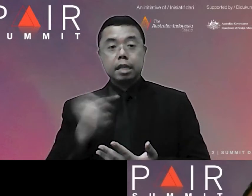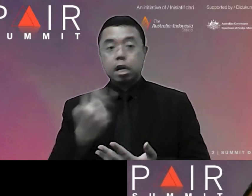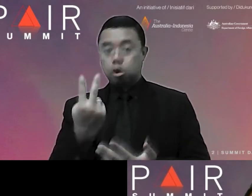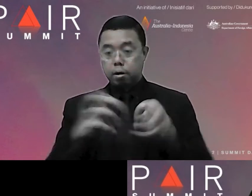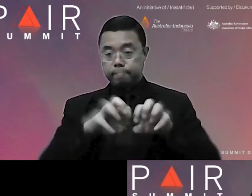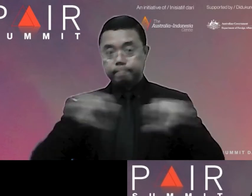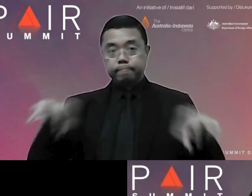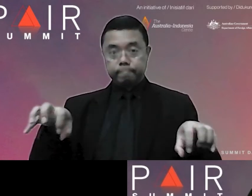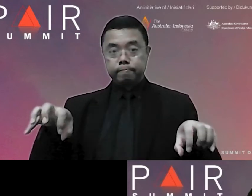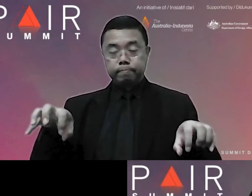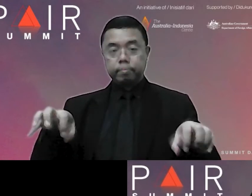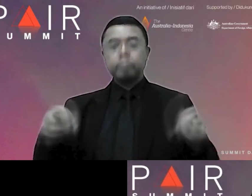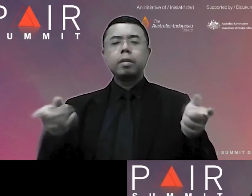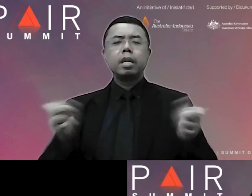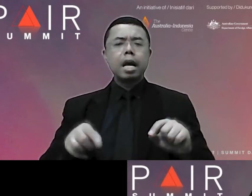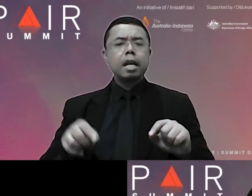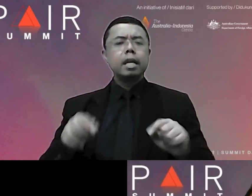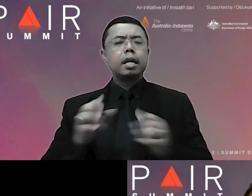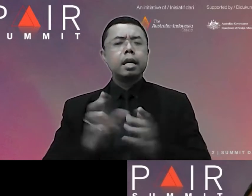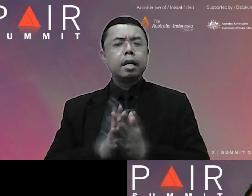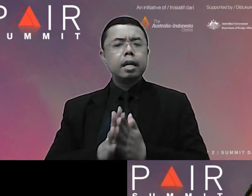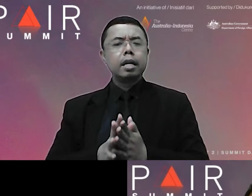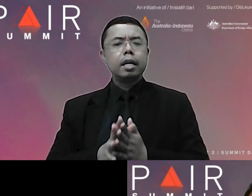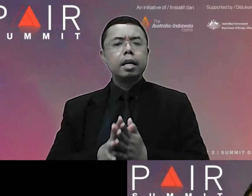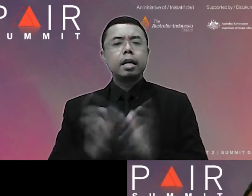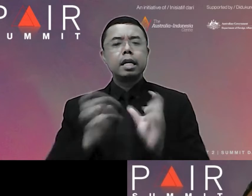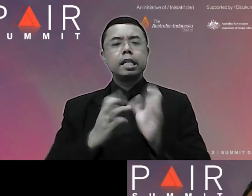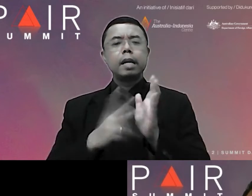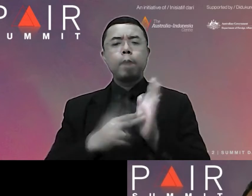some information. And also the hospitals.